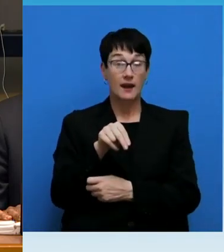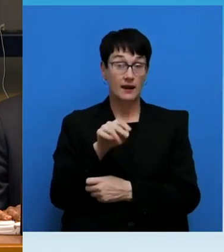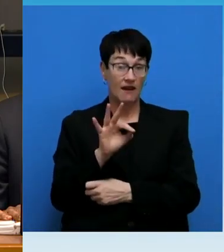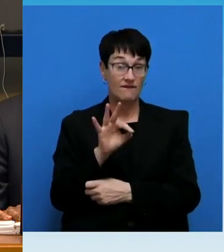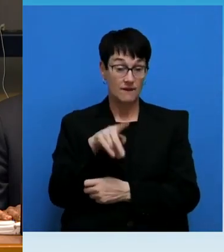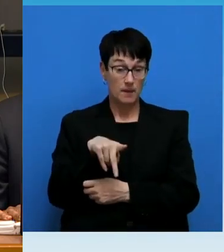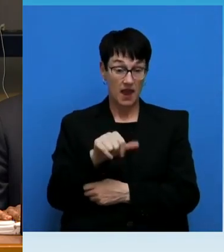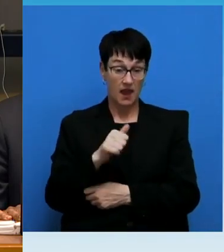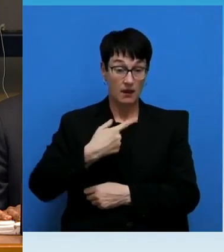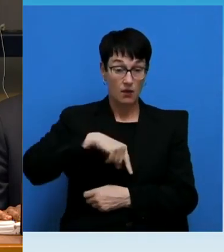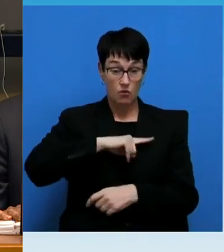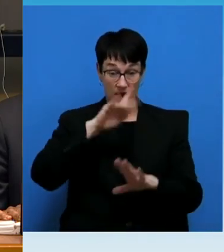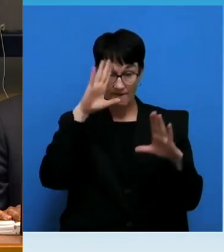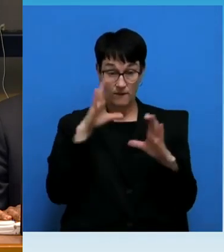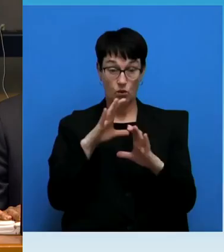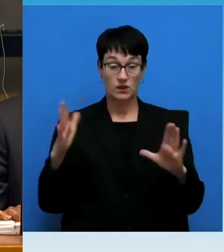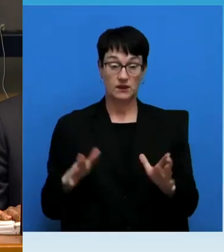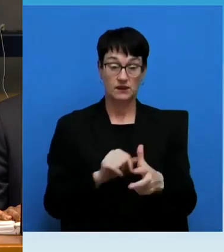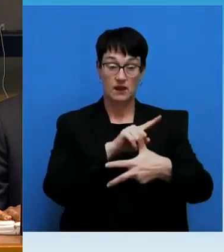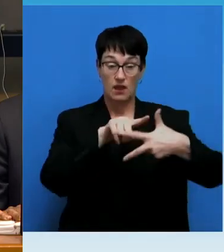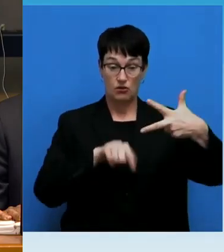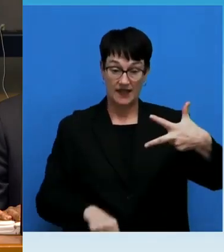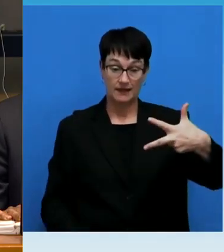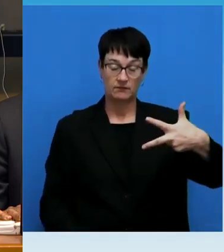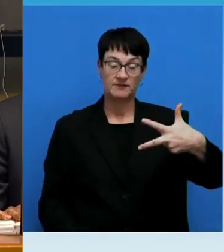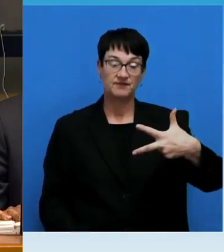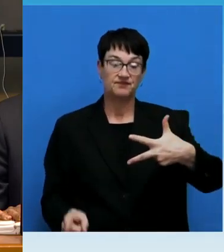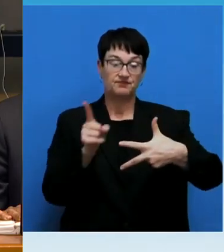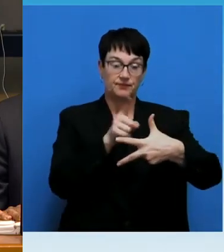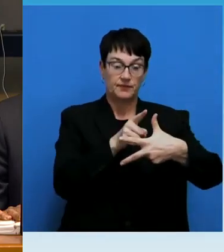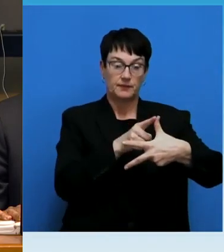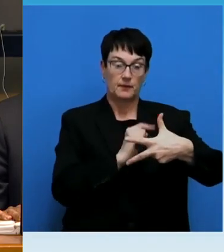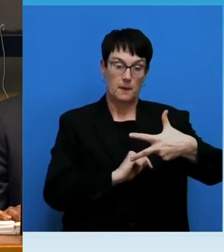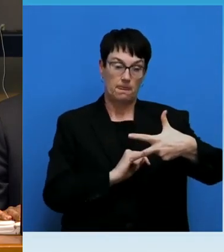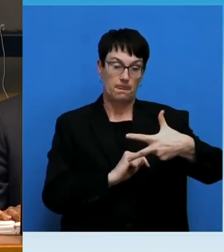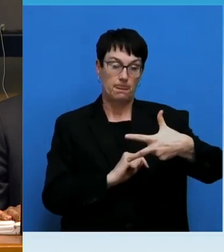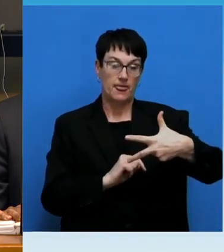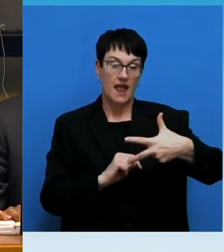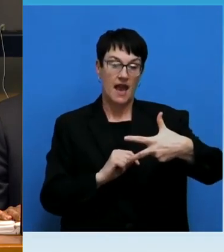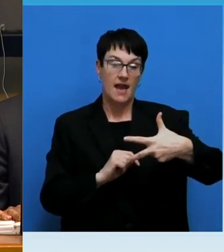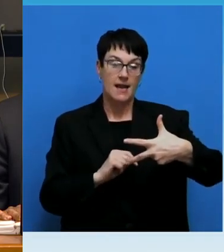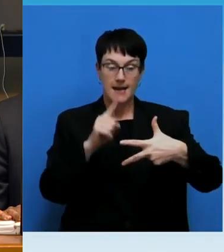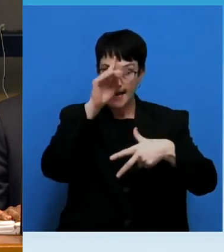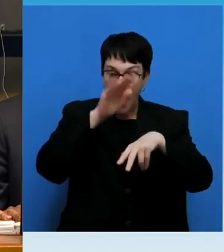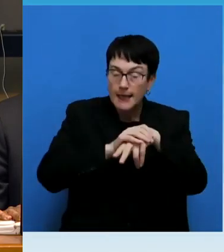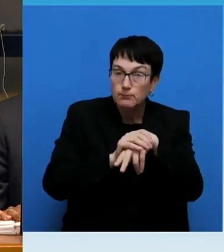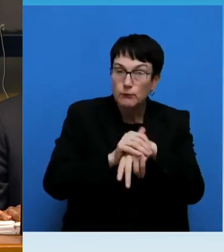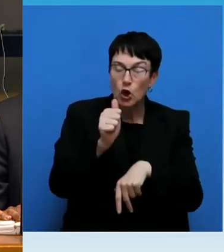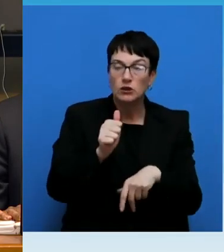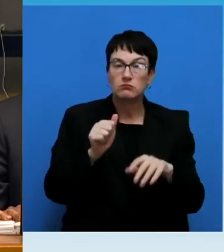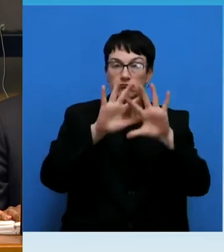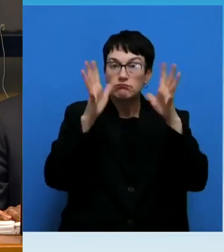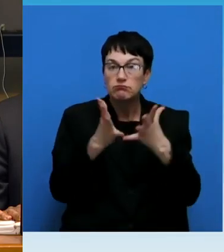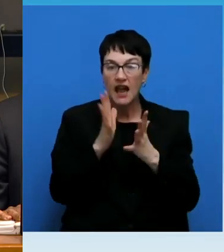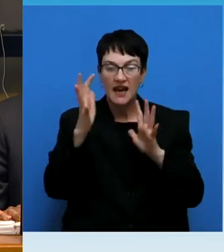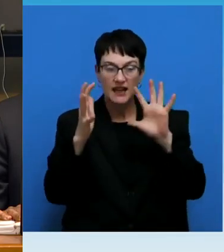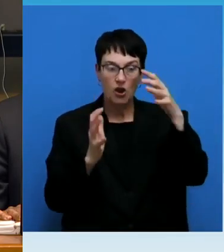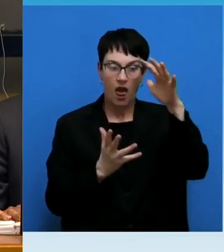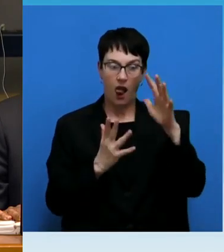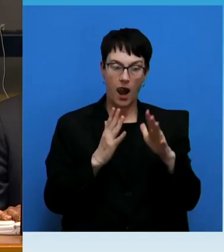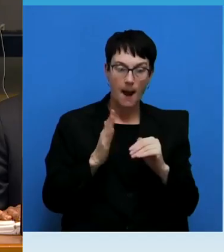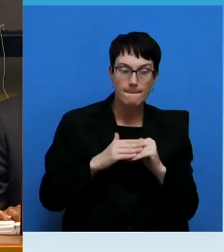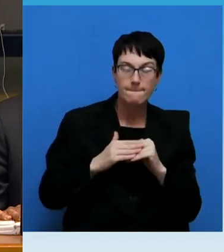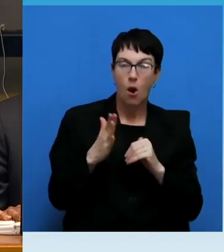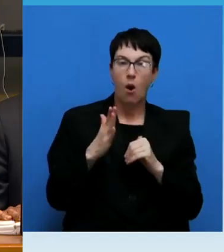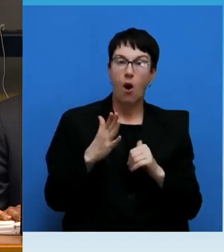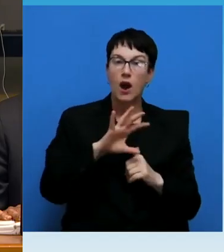country levels. True inclusion doesn't happen in headquarters. It happens on the ground. We will ensure our country